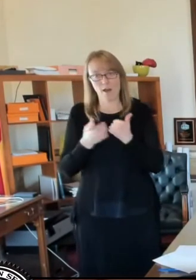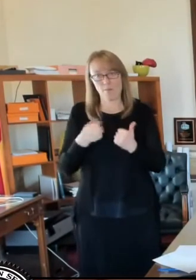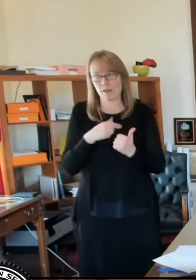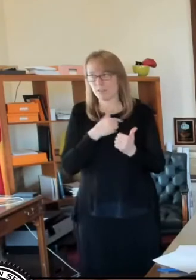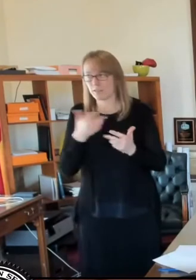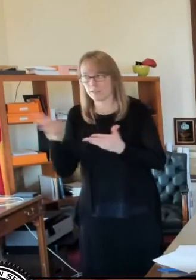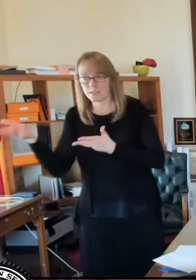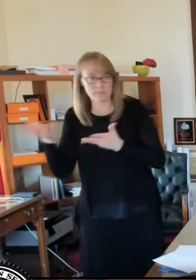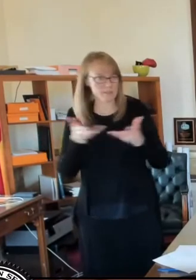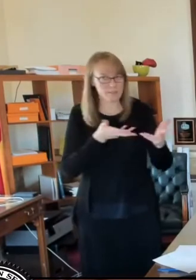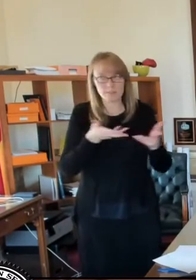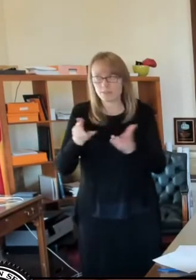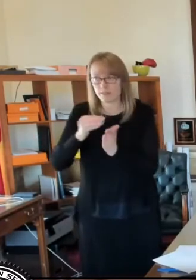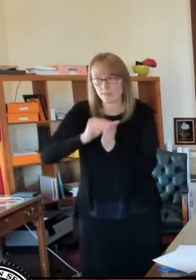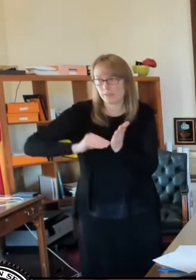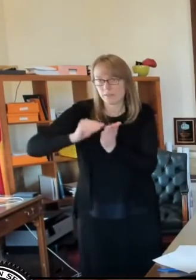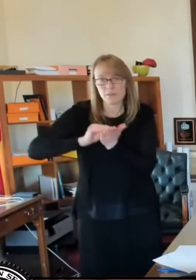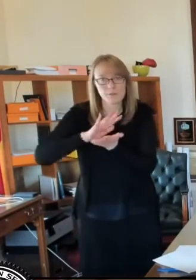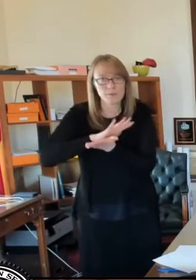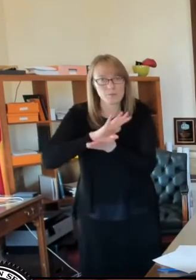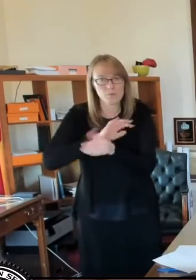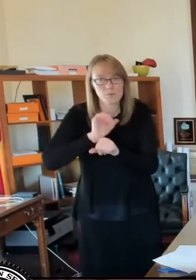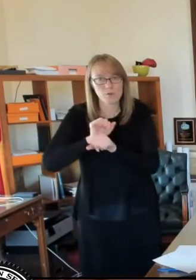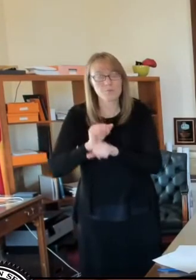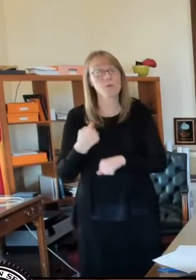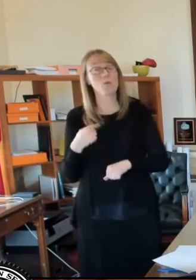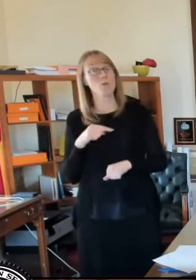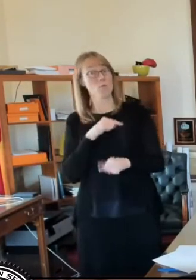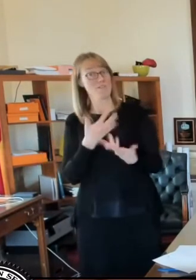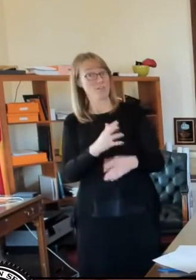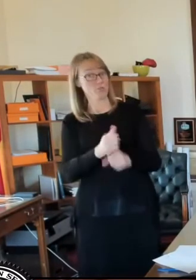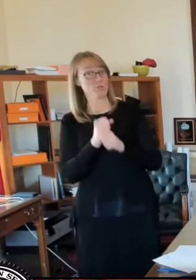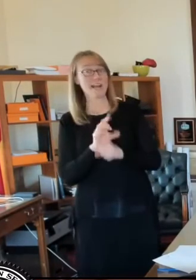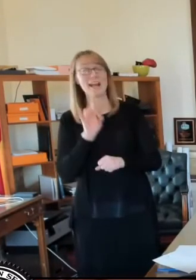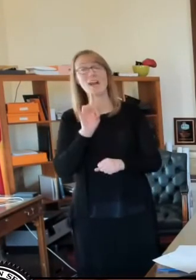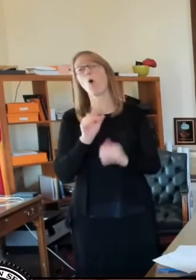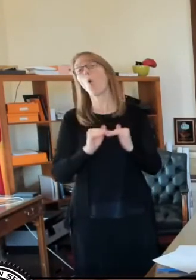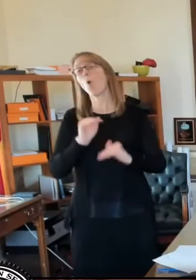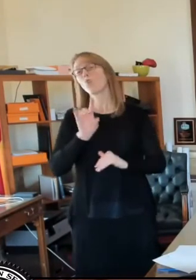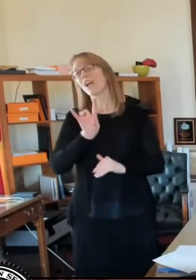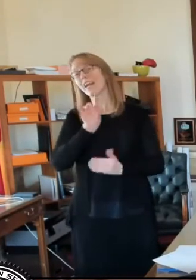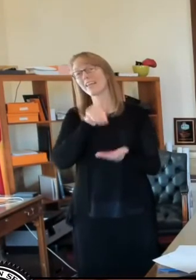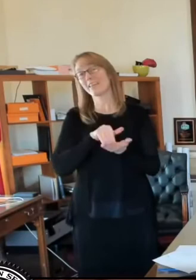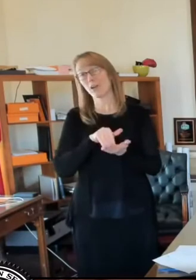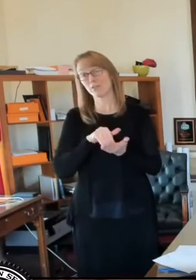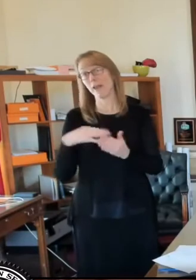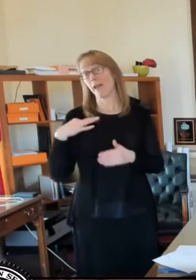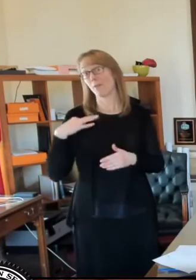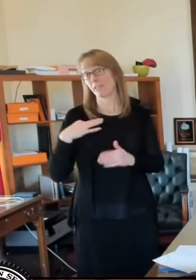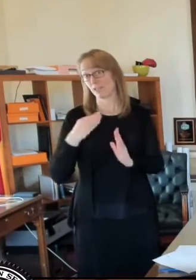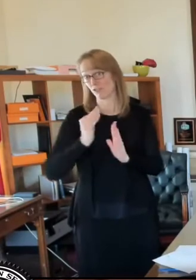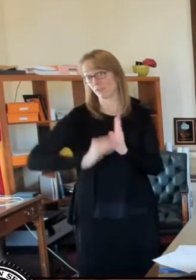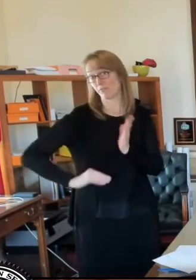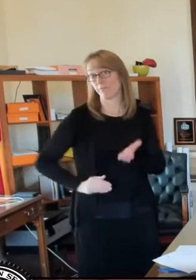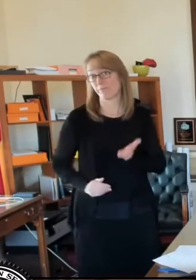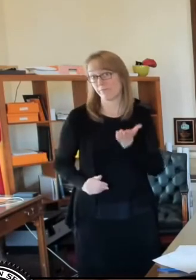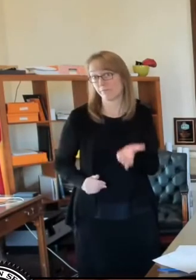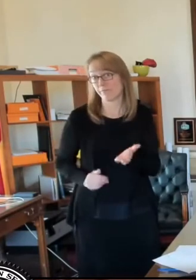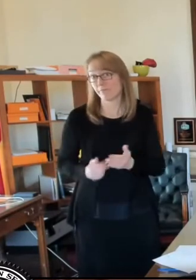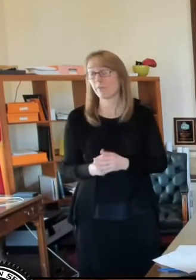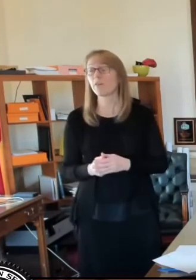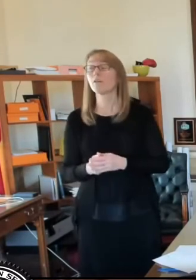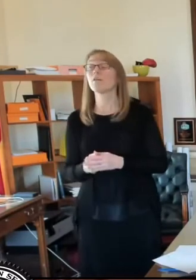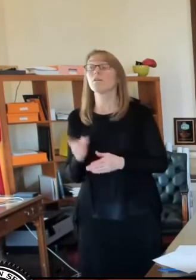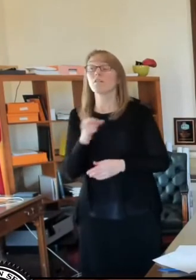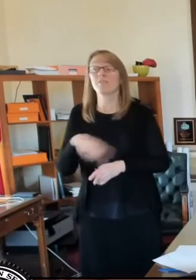We've had over 8,000 applications so far. So we're continuing, these social service agencies are continuing to work really hard